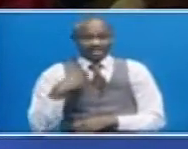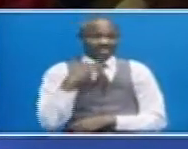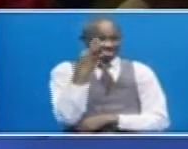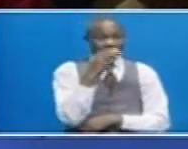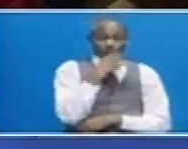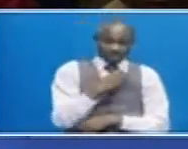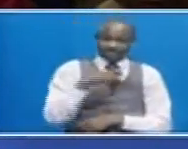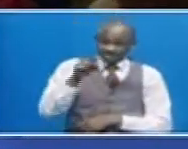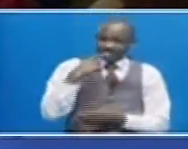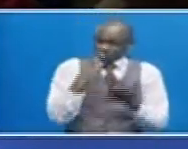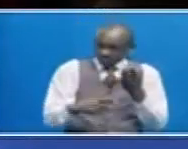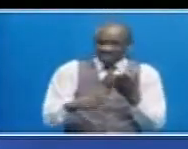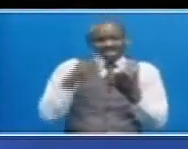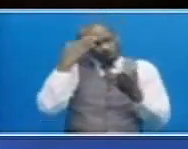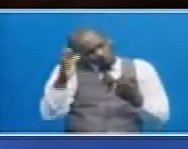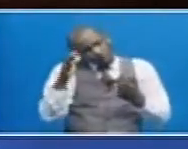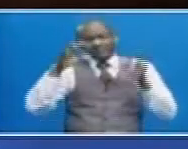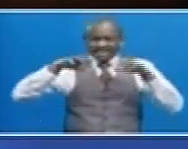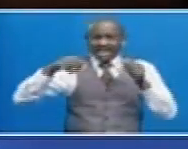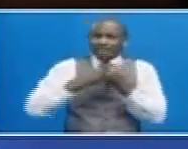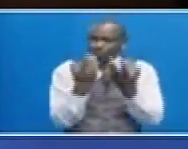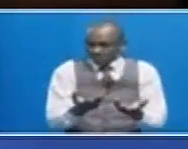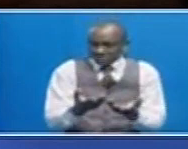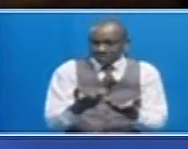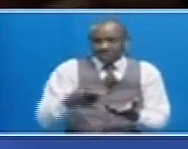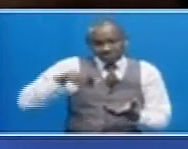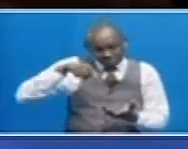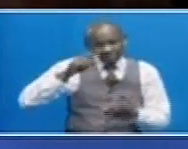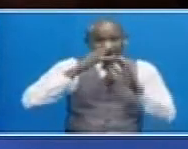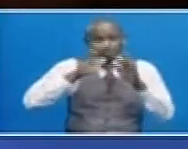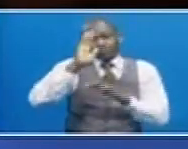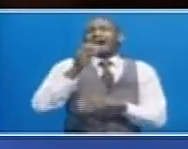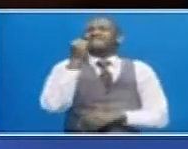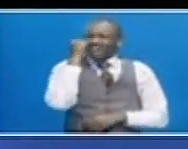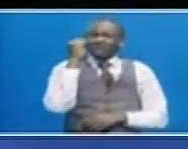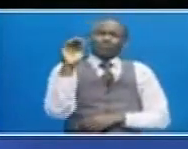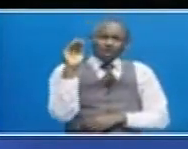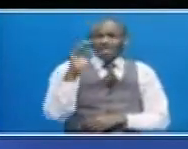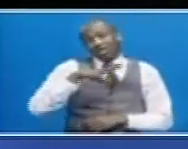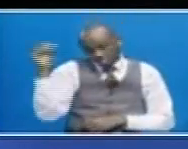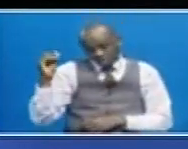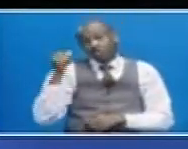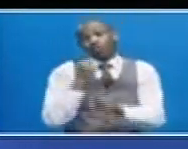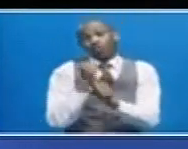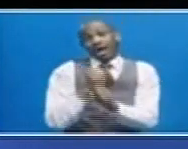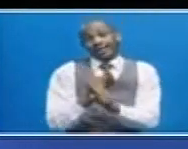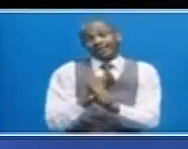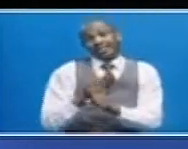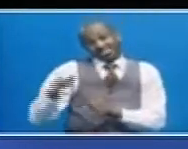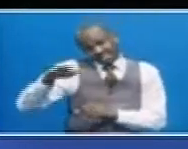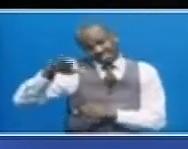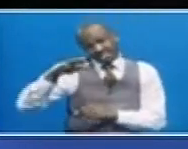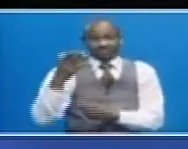for the timing of the expected El Nino, considering he leaves his house at 5 a.m. every day to go work in a certain